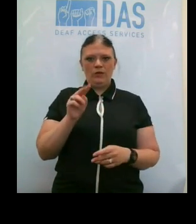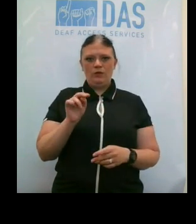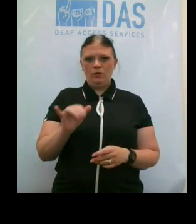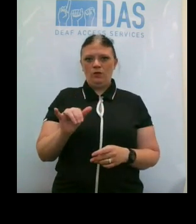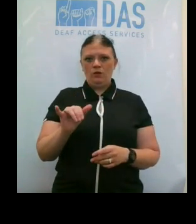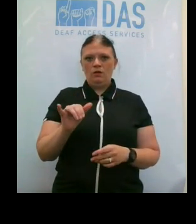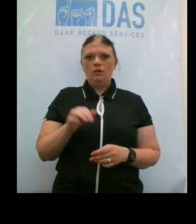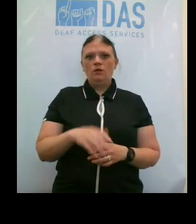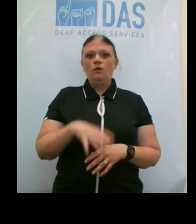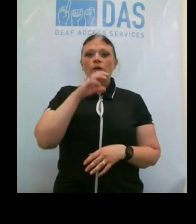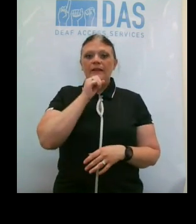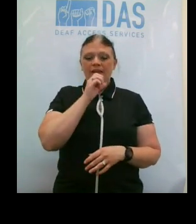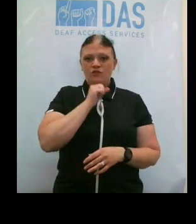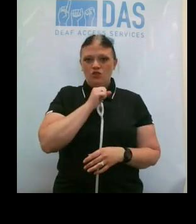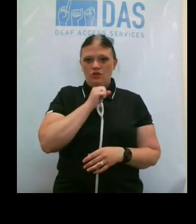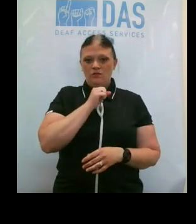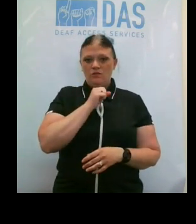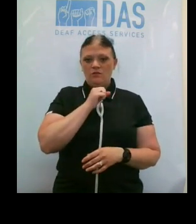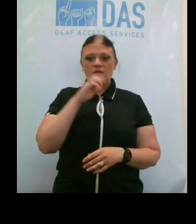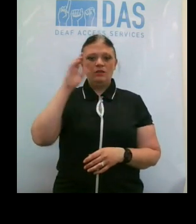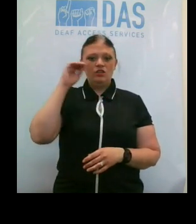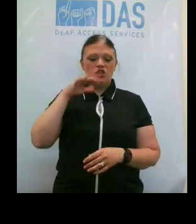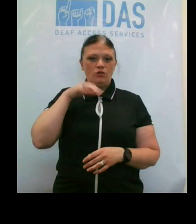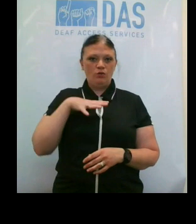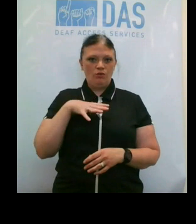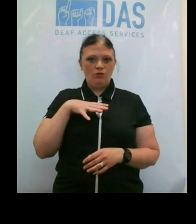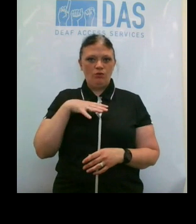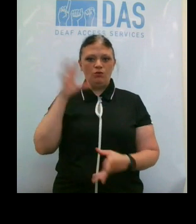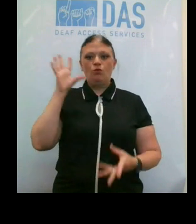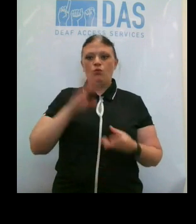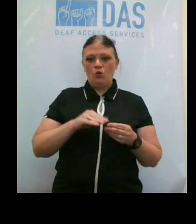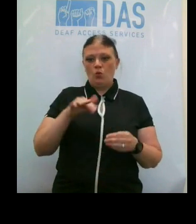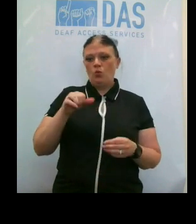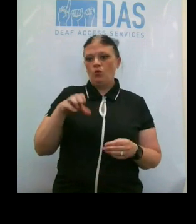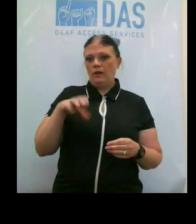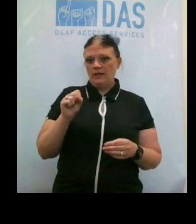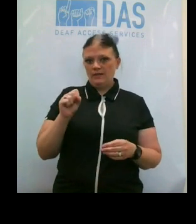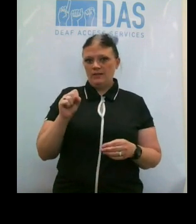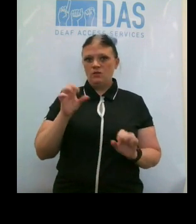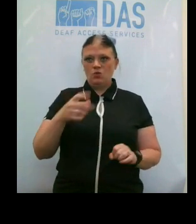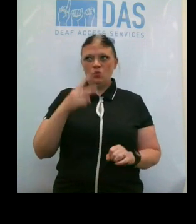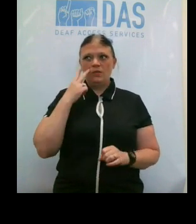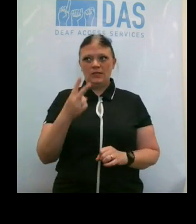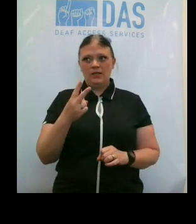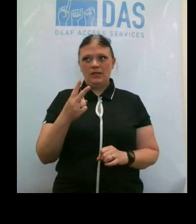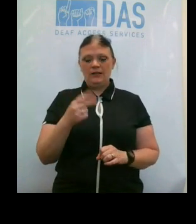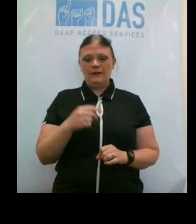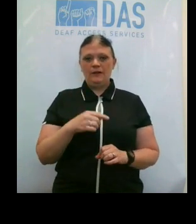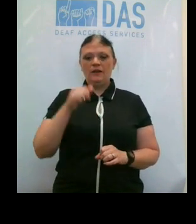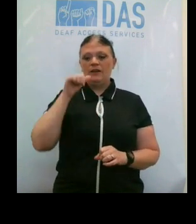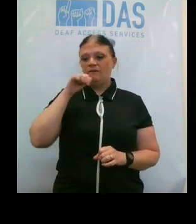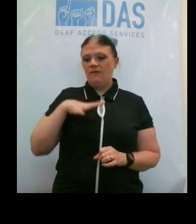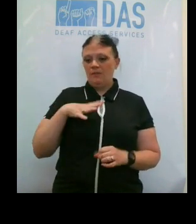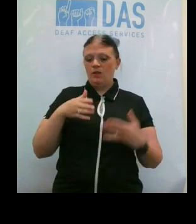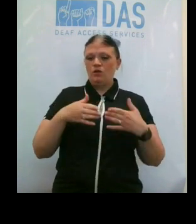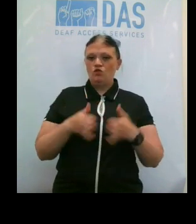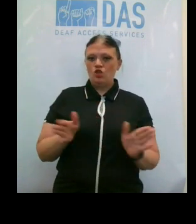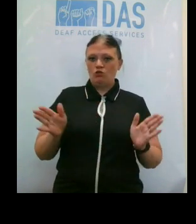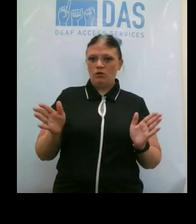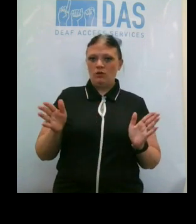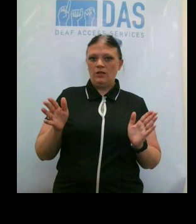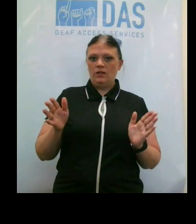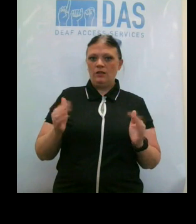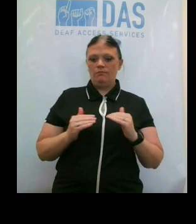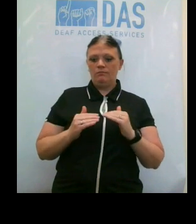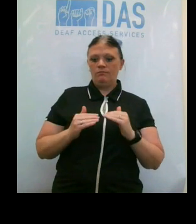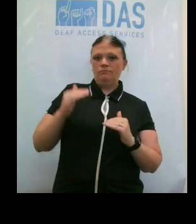by gender, these are COVID-19 cases. These are not deaths, but in total the cases, and you can see that the females generally are